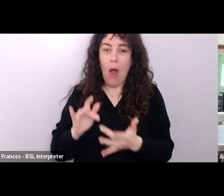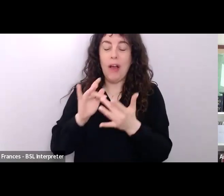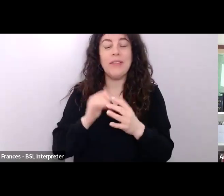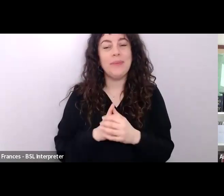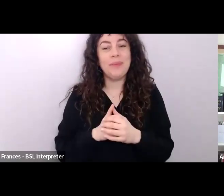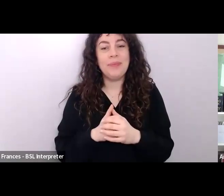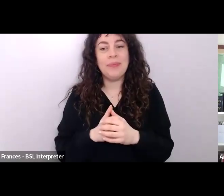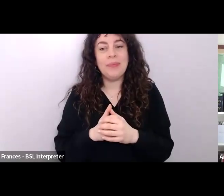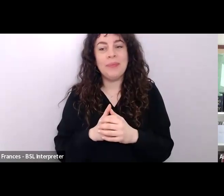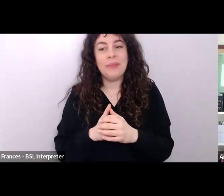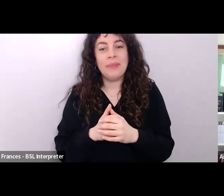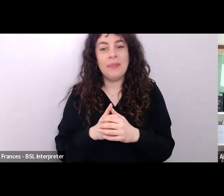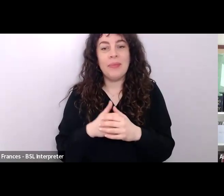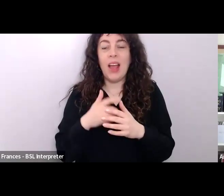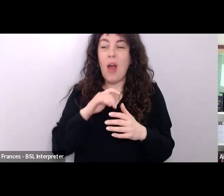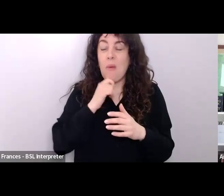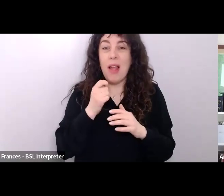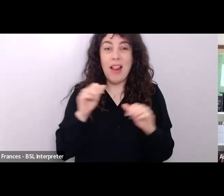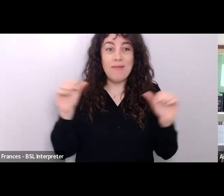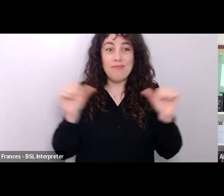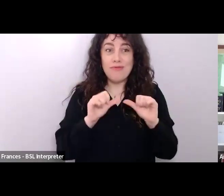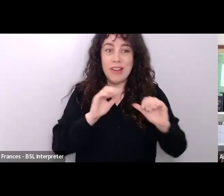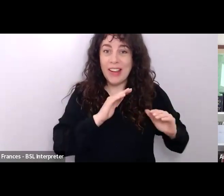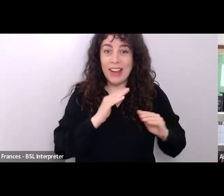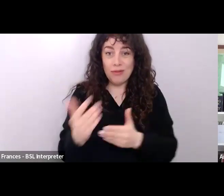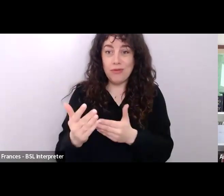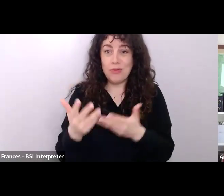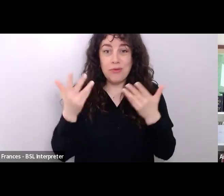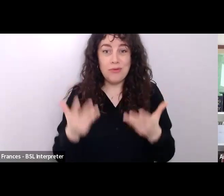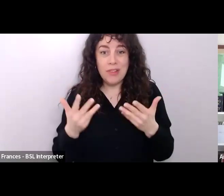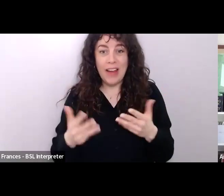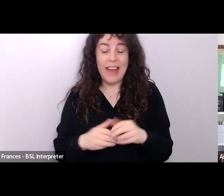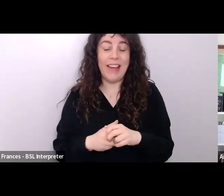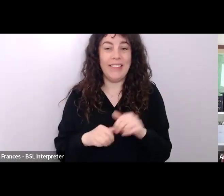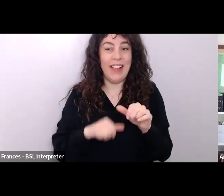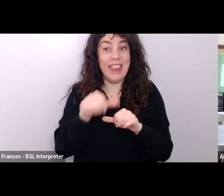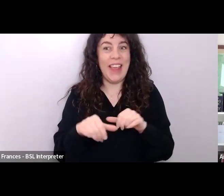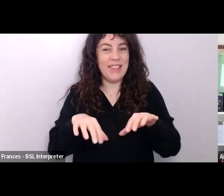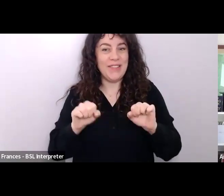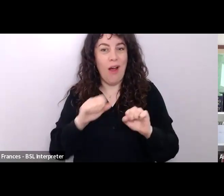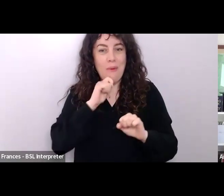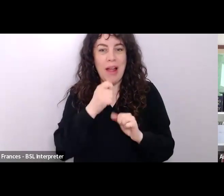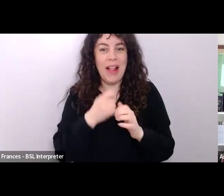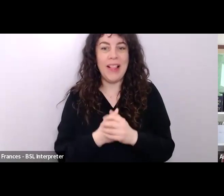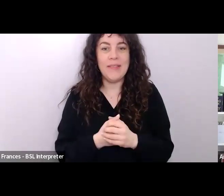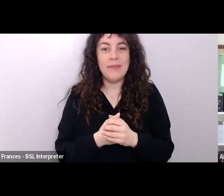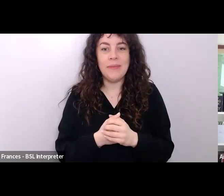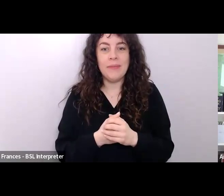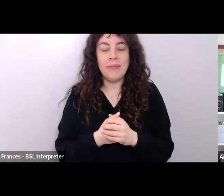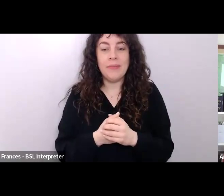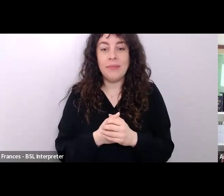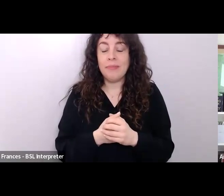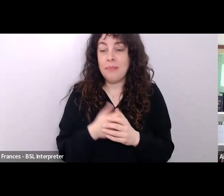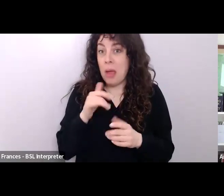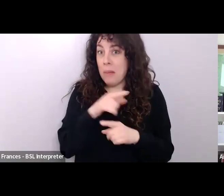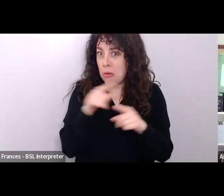Yes, I'll just give you a brief introduction to the session, and then we can get going. So for those of you who don't